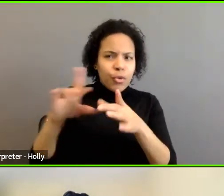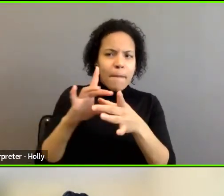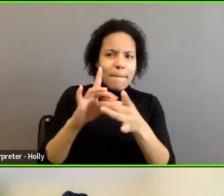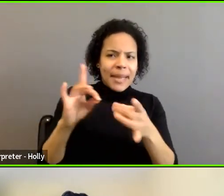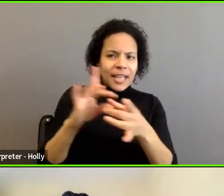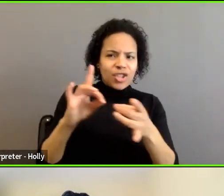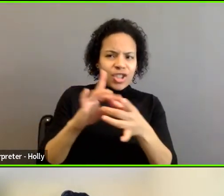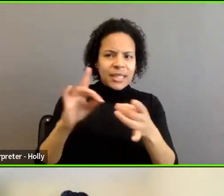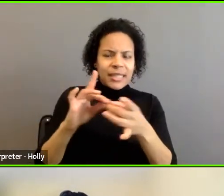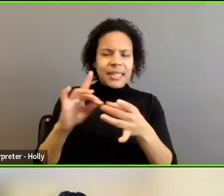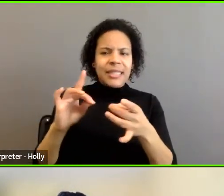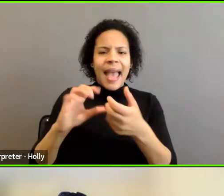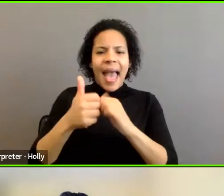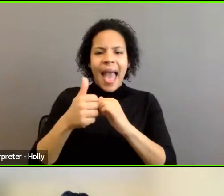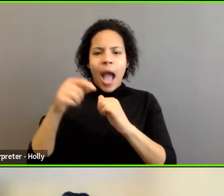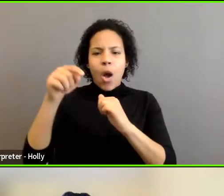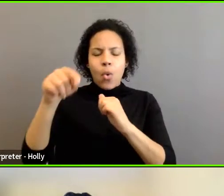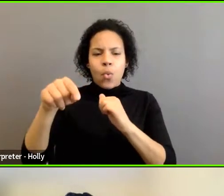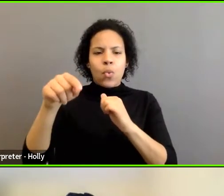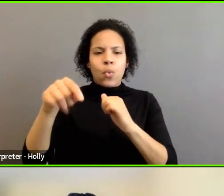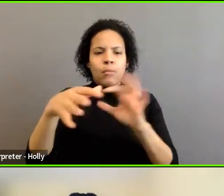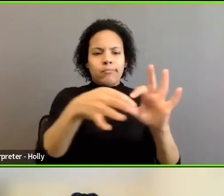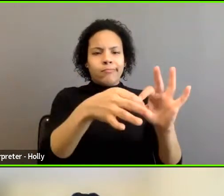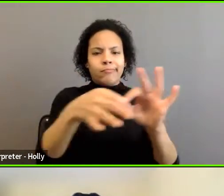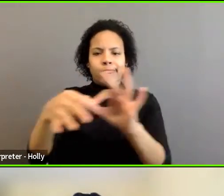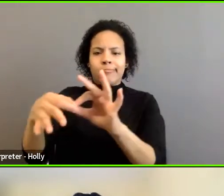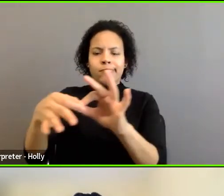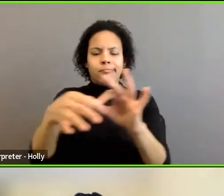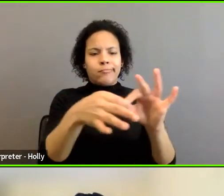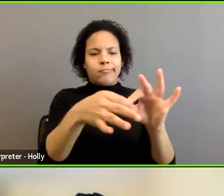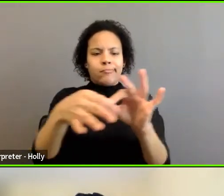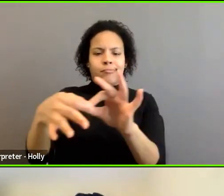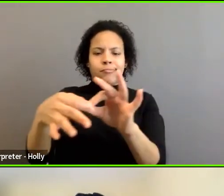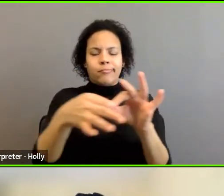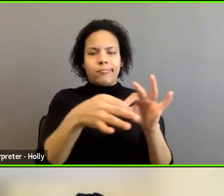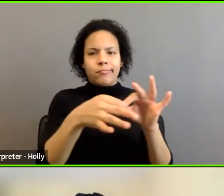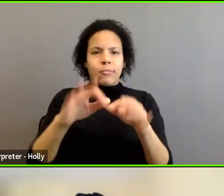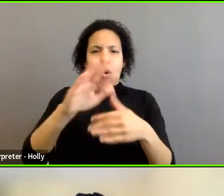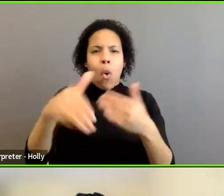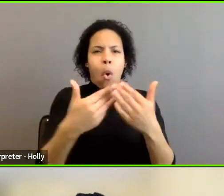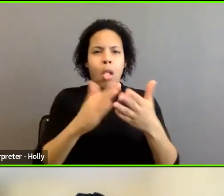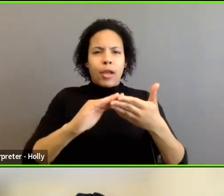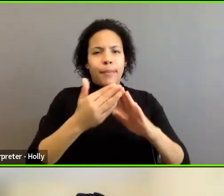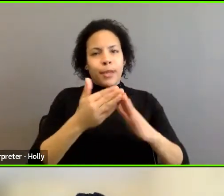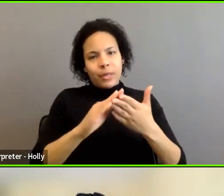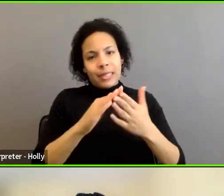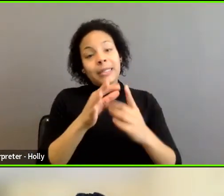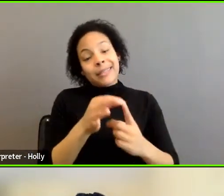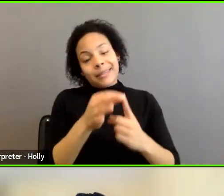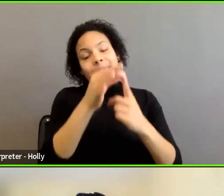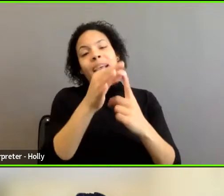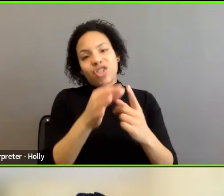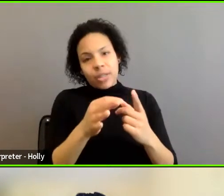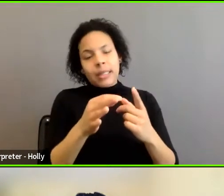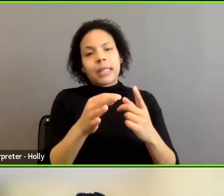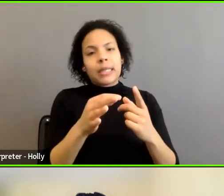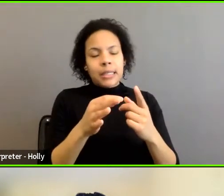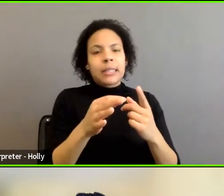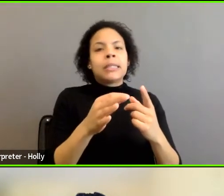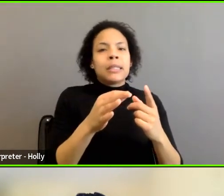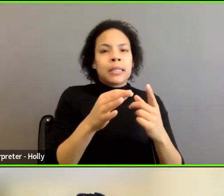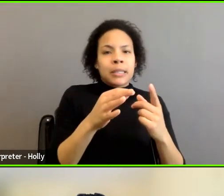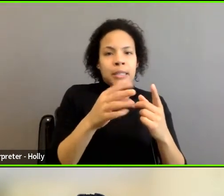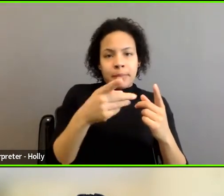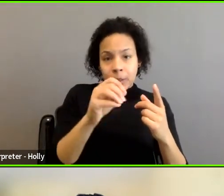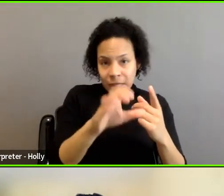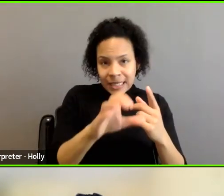the connection that we have, that all communities, particularly communities of color, communities of